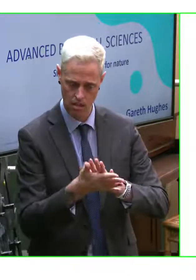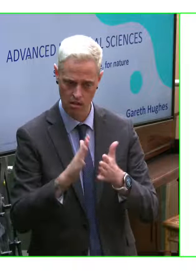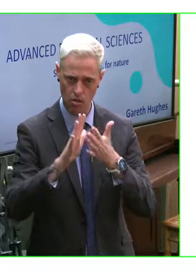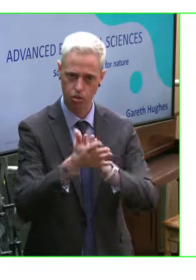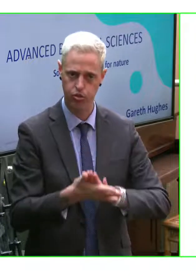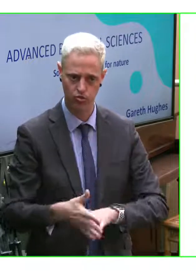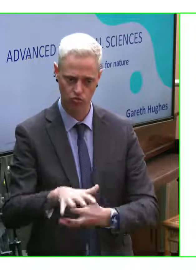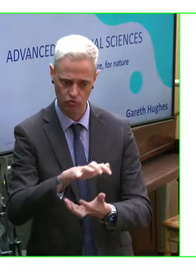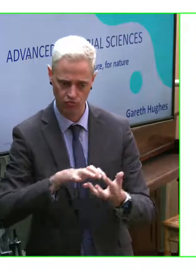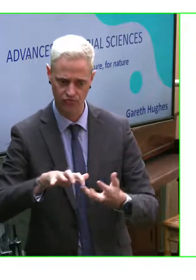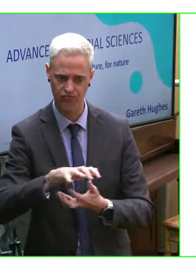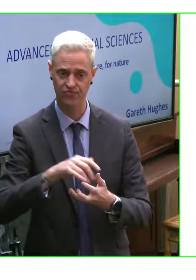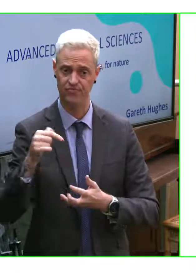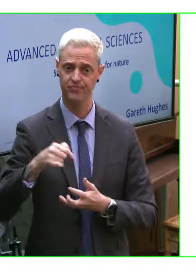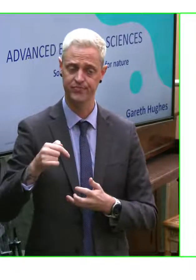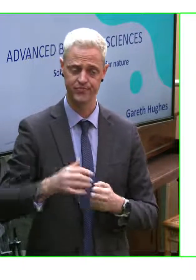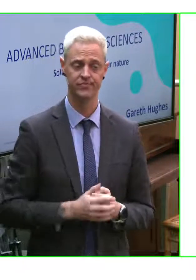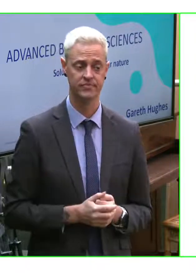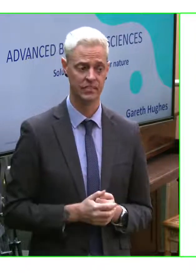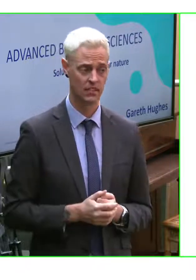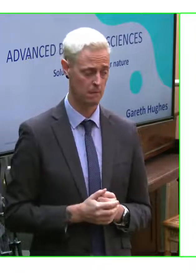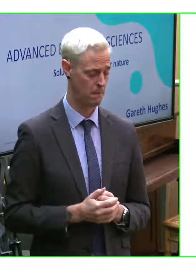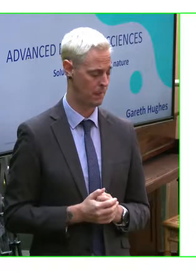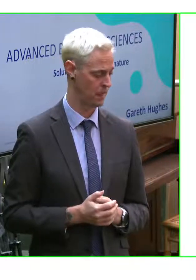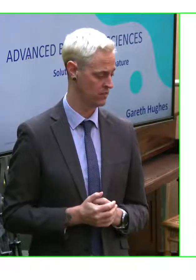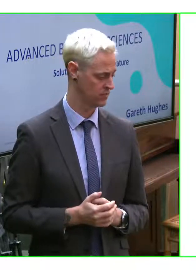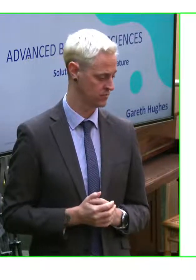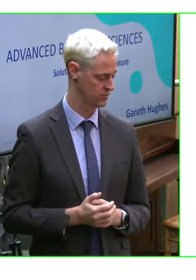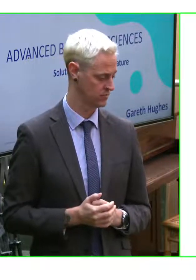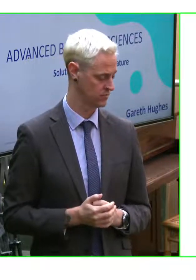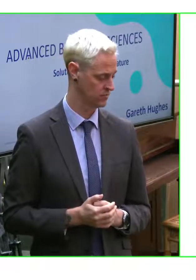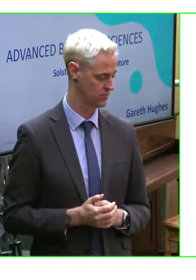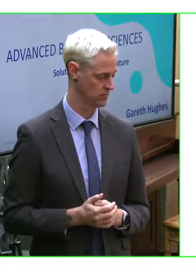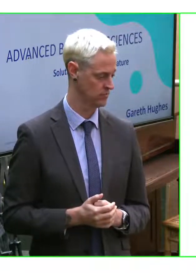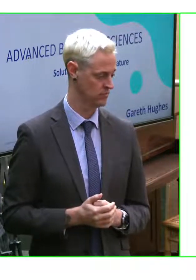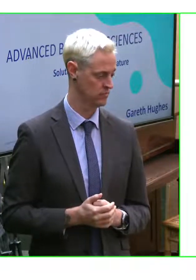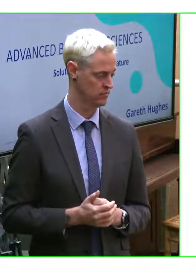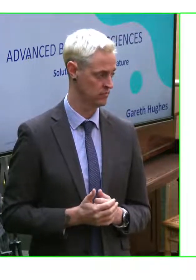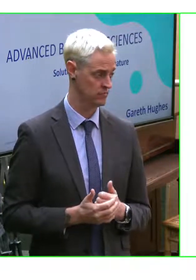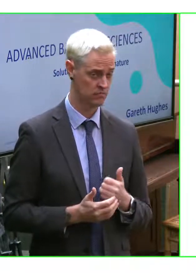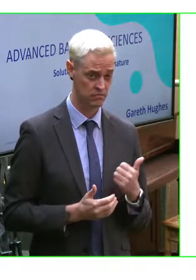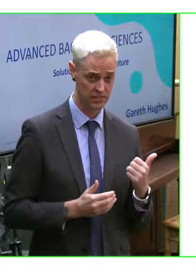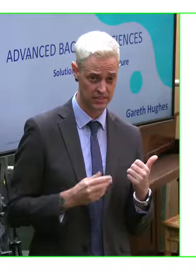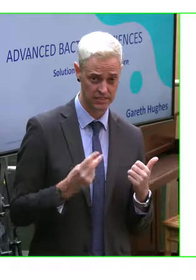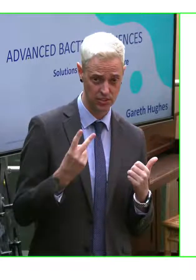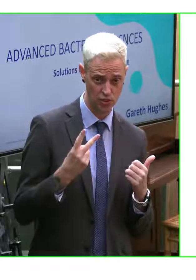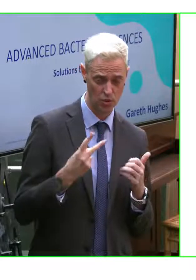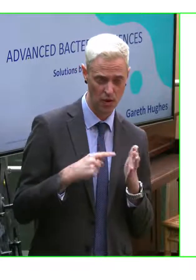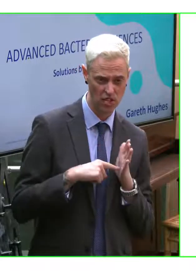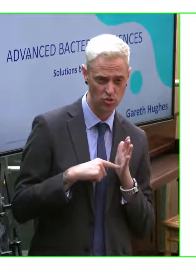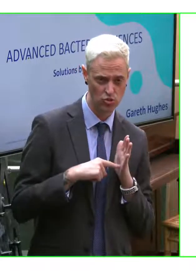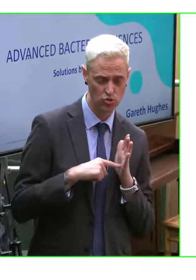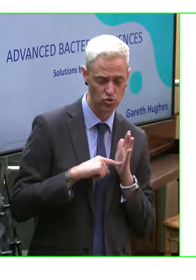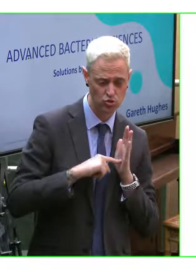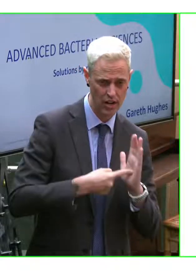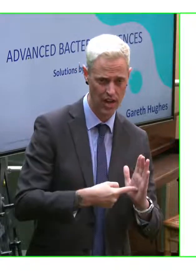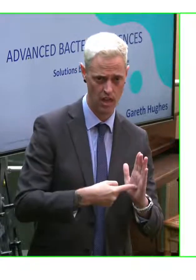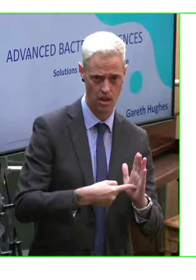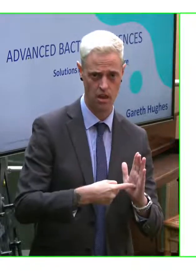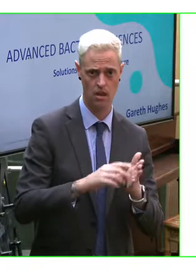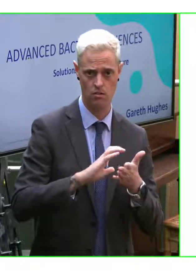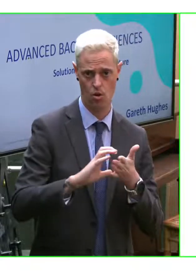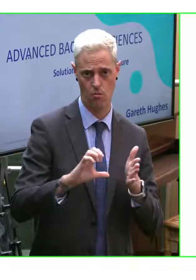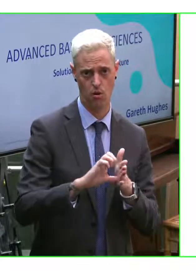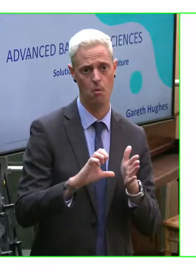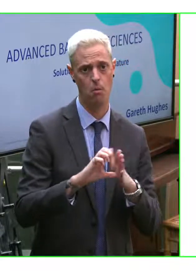is a genuine where there is muck, there's brass, because this is a $2 trillion problem globally in